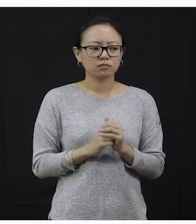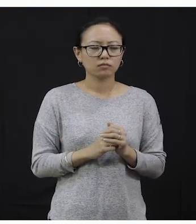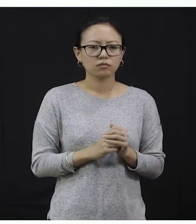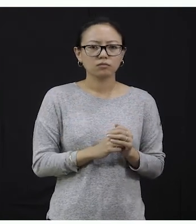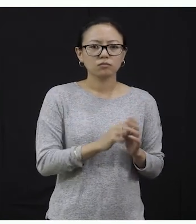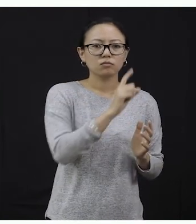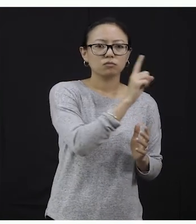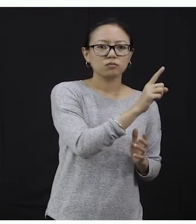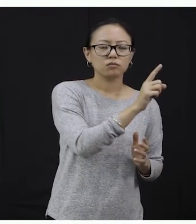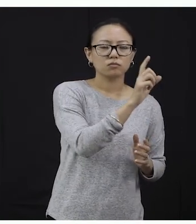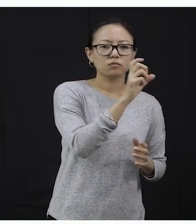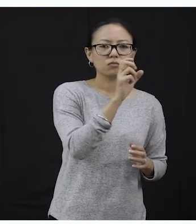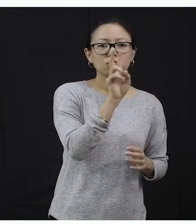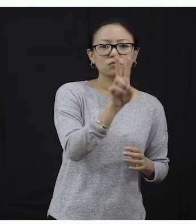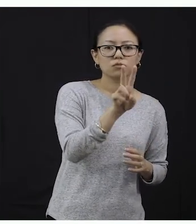is greater?